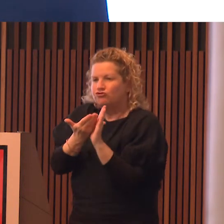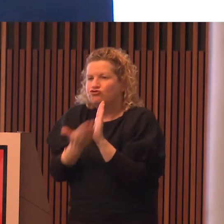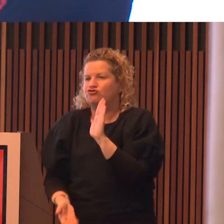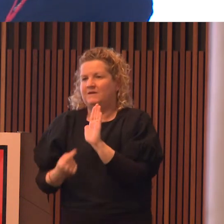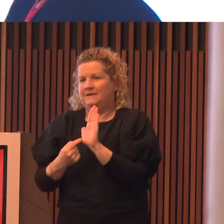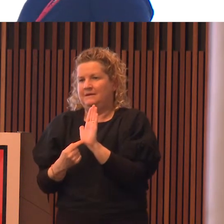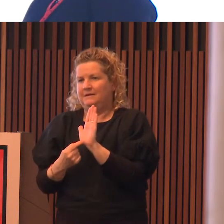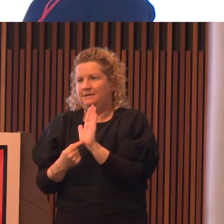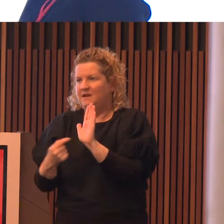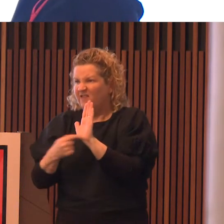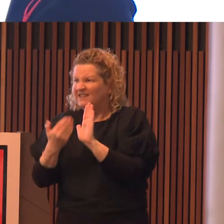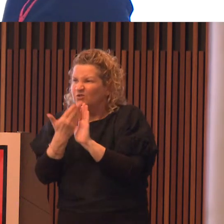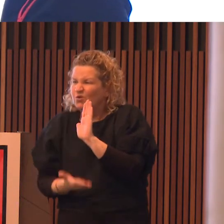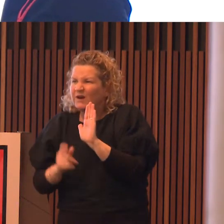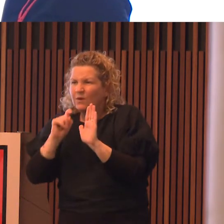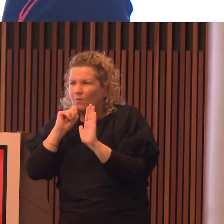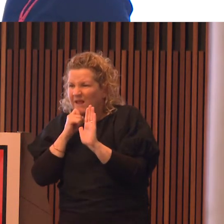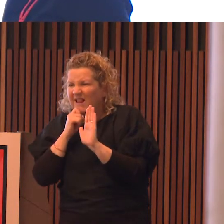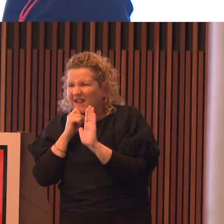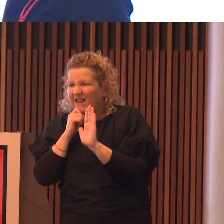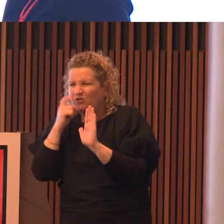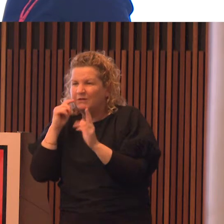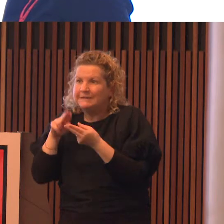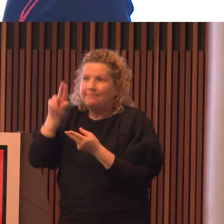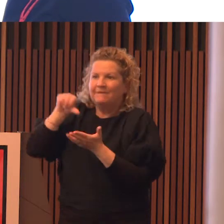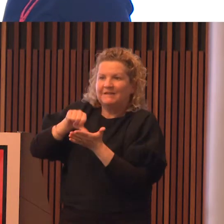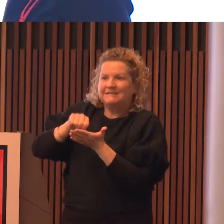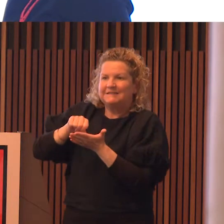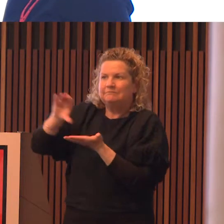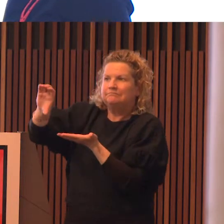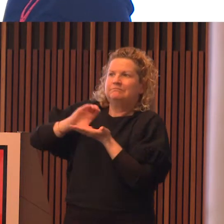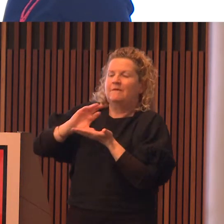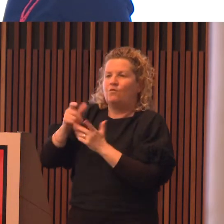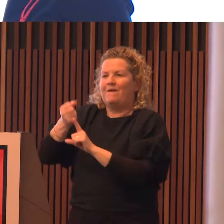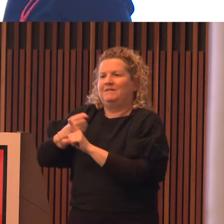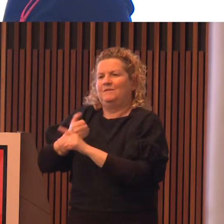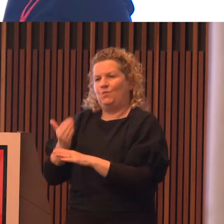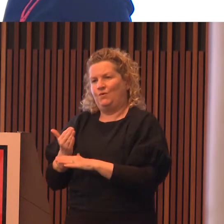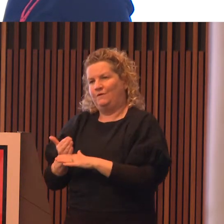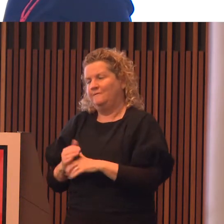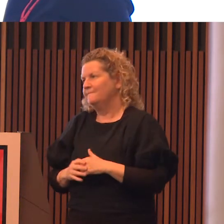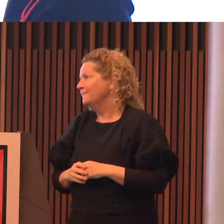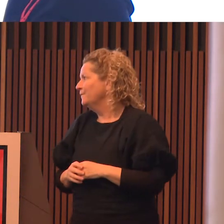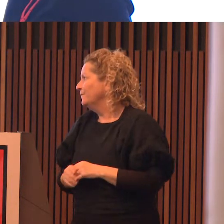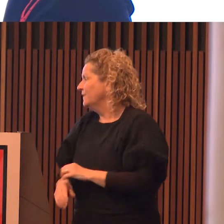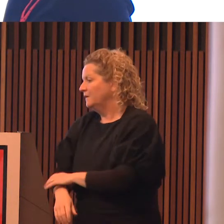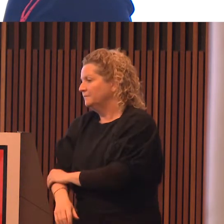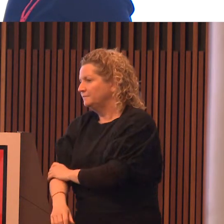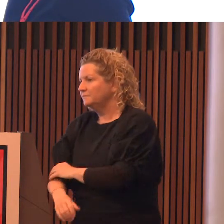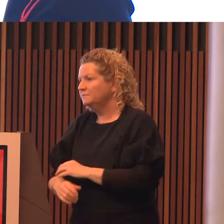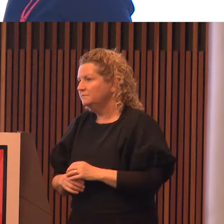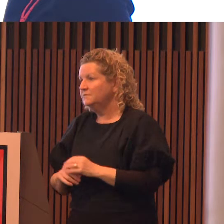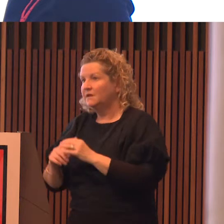is the story that will manage somehow to get increased funding for advocacy. I just caught the eye of one of